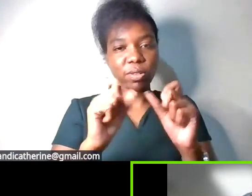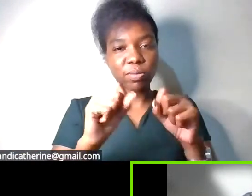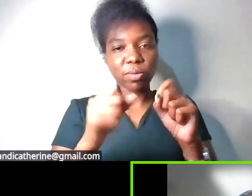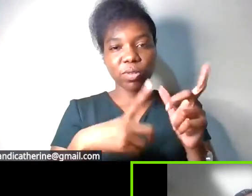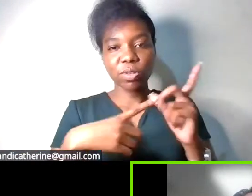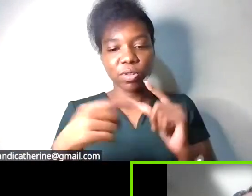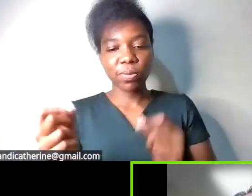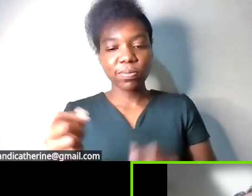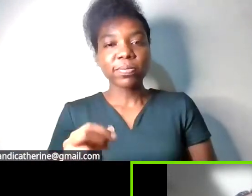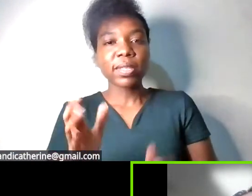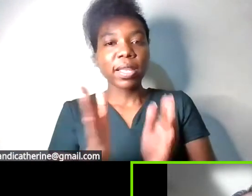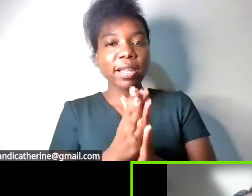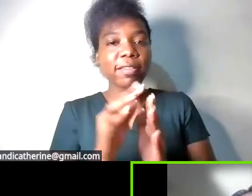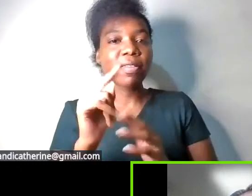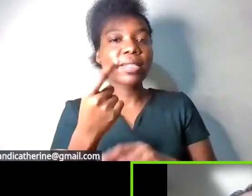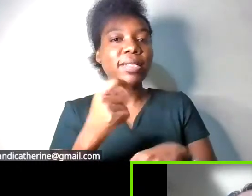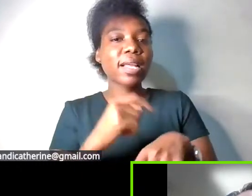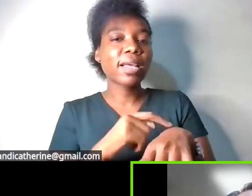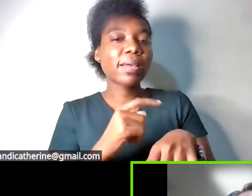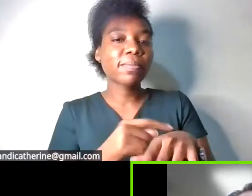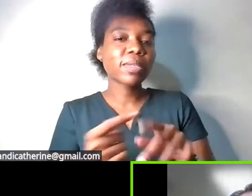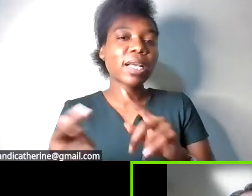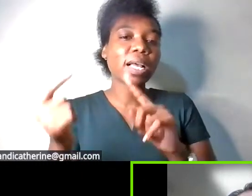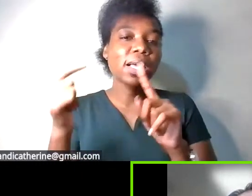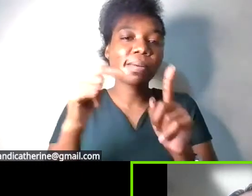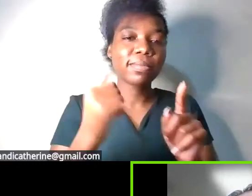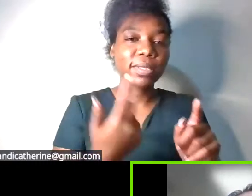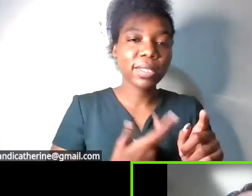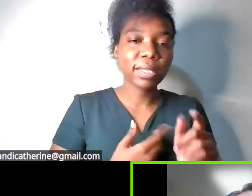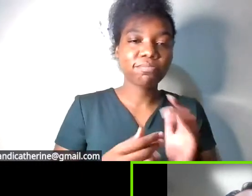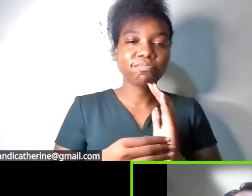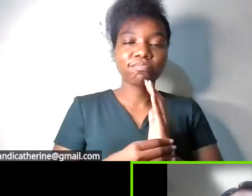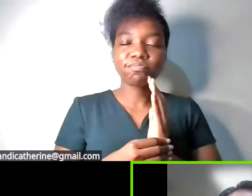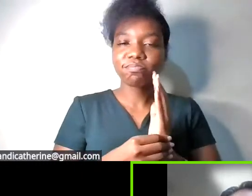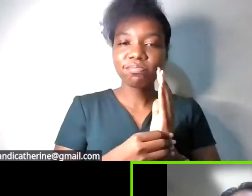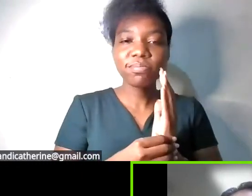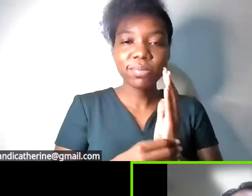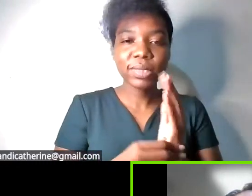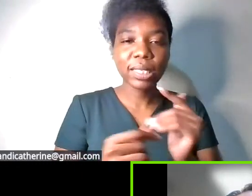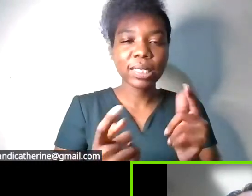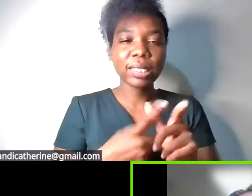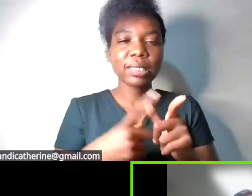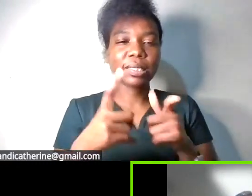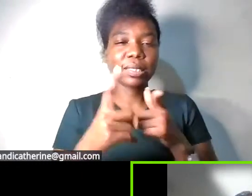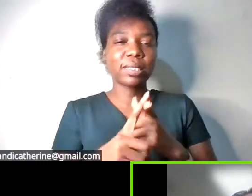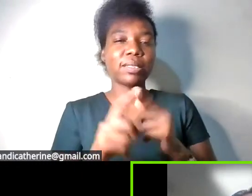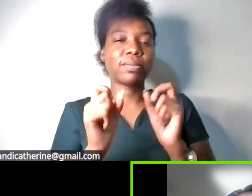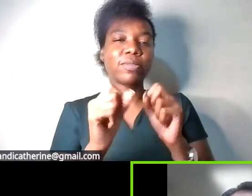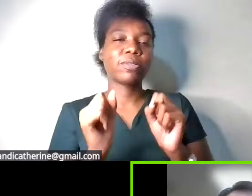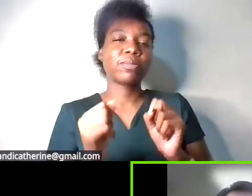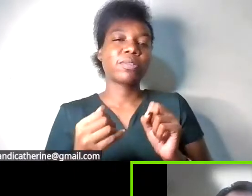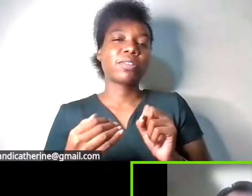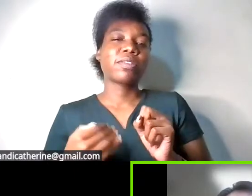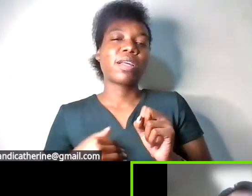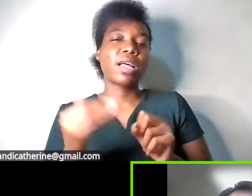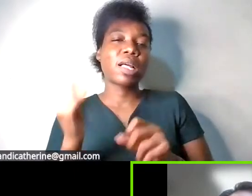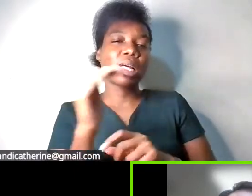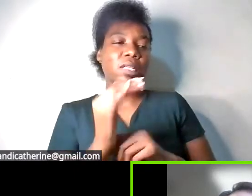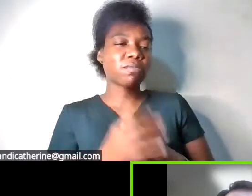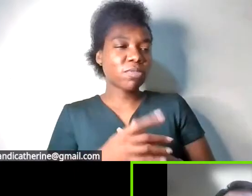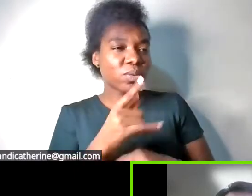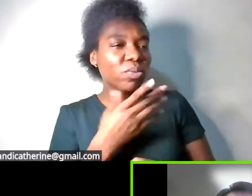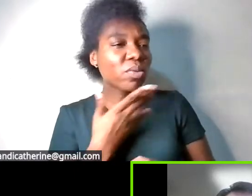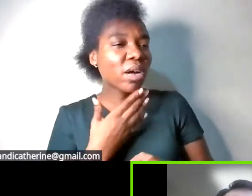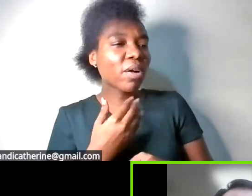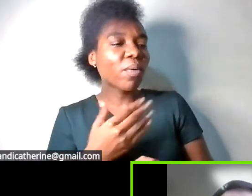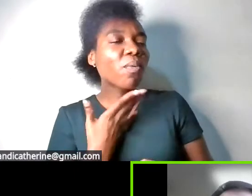the first day they start here at Tyee, we have a guidance counselor who sets up their path. So they ask them, what is your goal? Right? Where